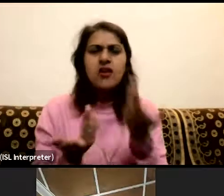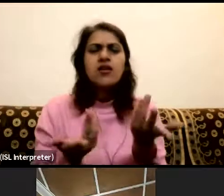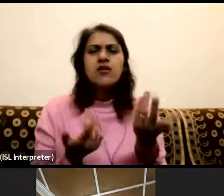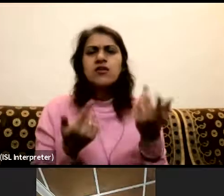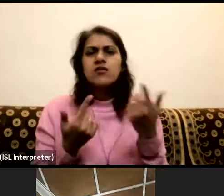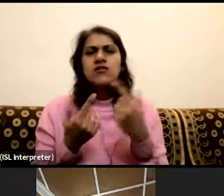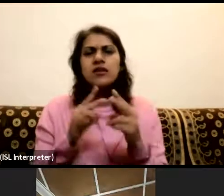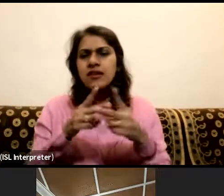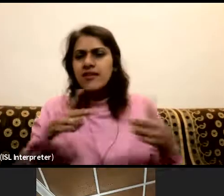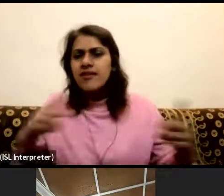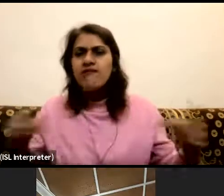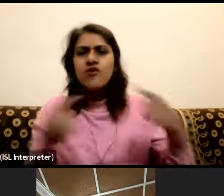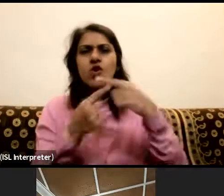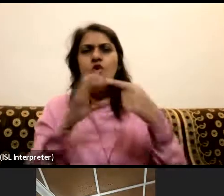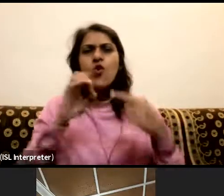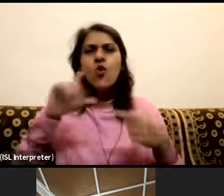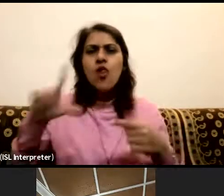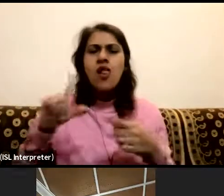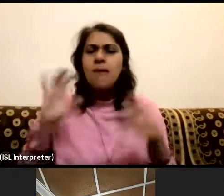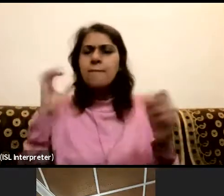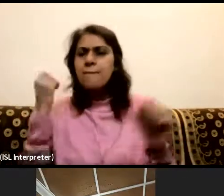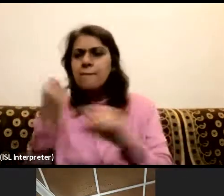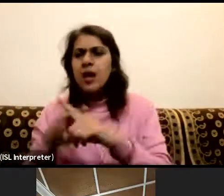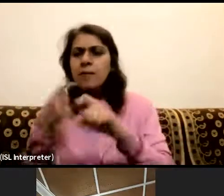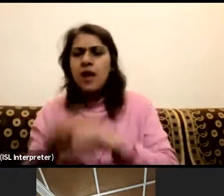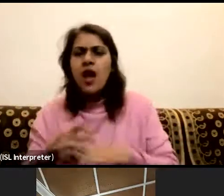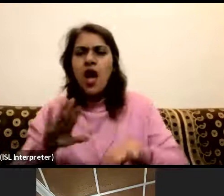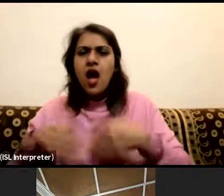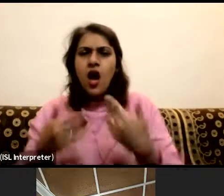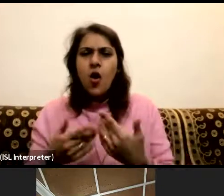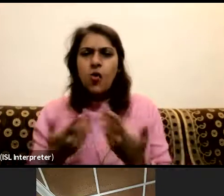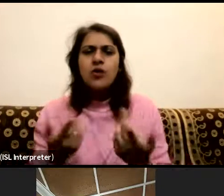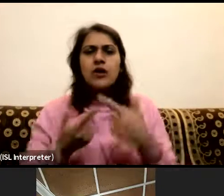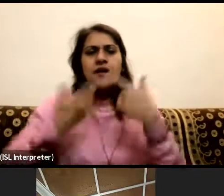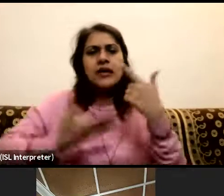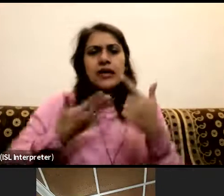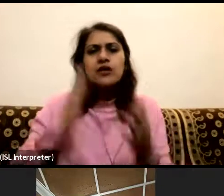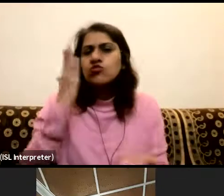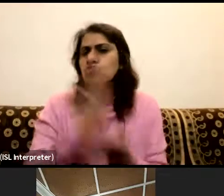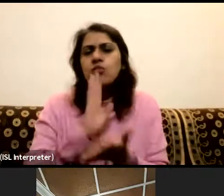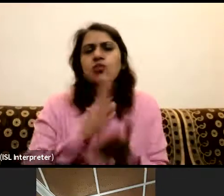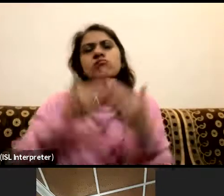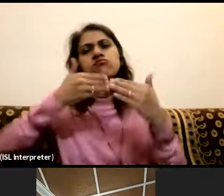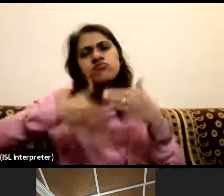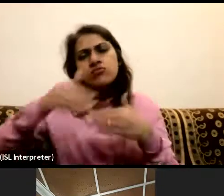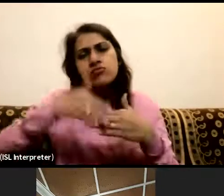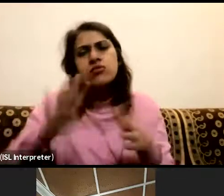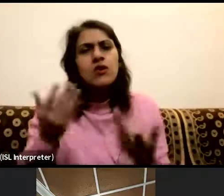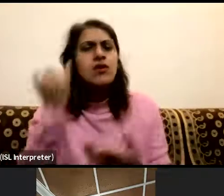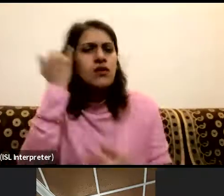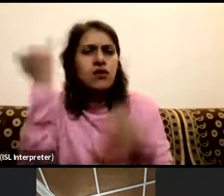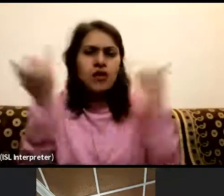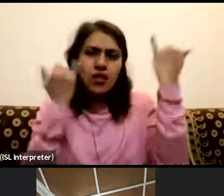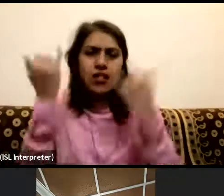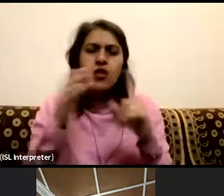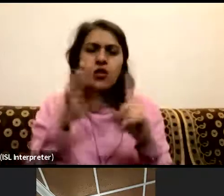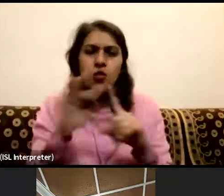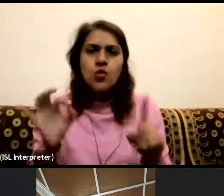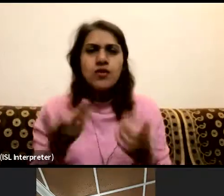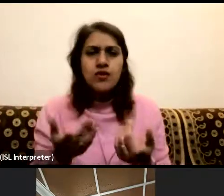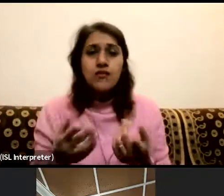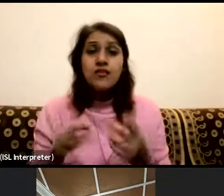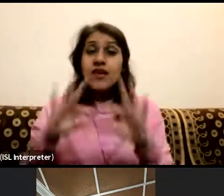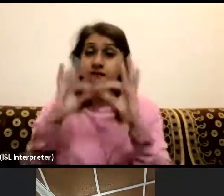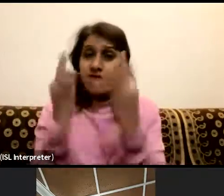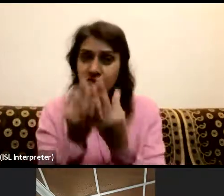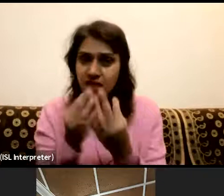to equip them to come for these trainings. Many a times we have found that a lot of these children within the family also, they're at